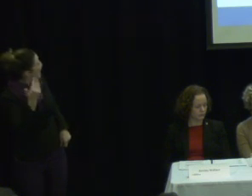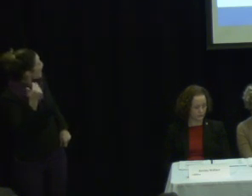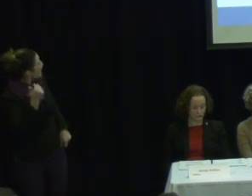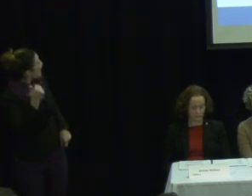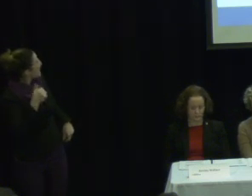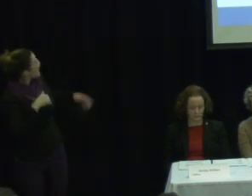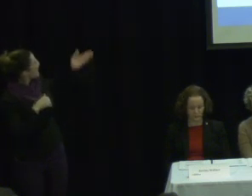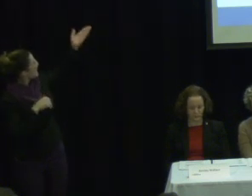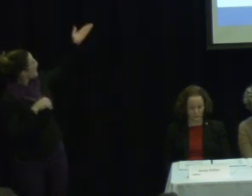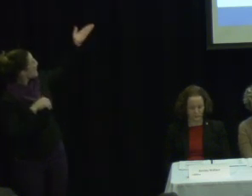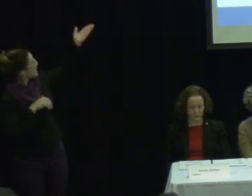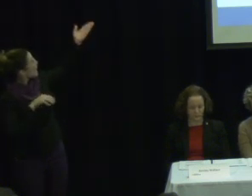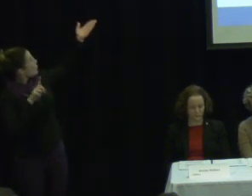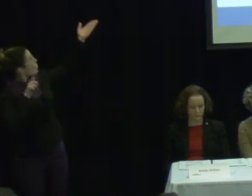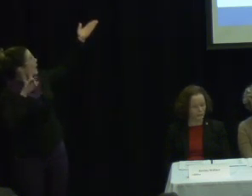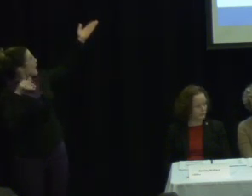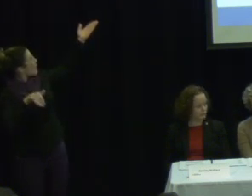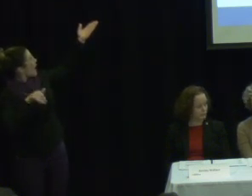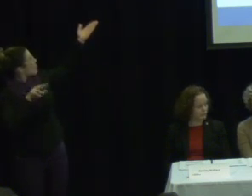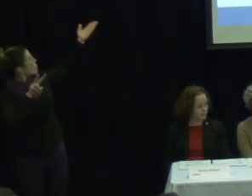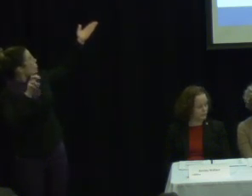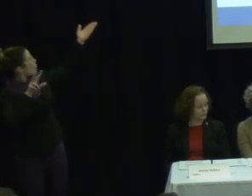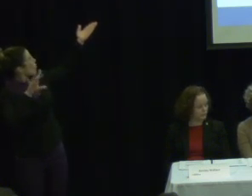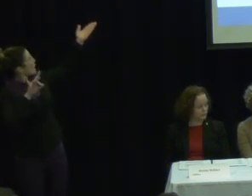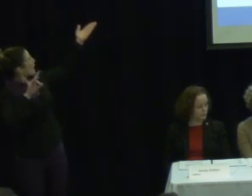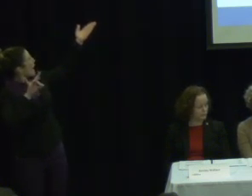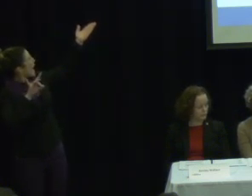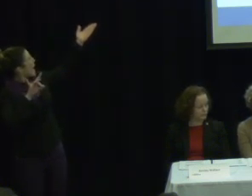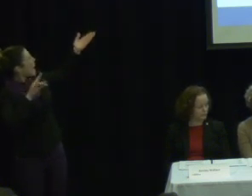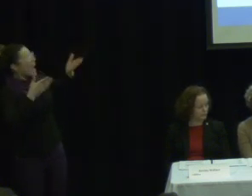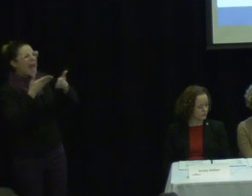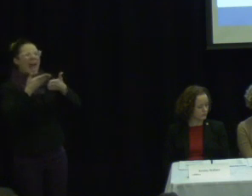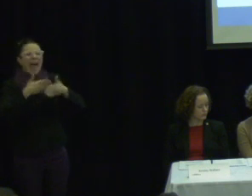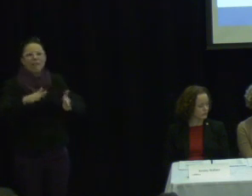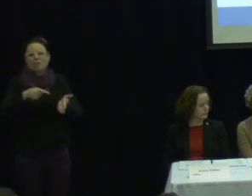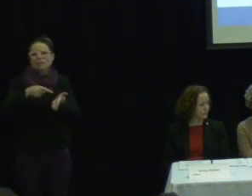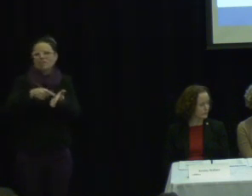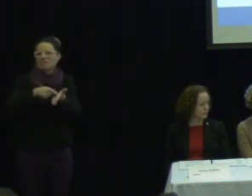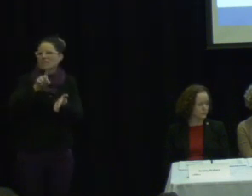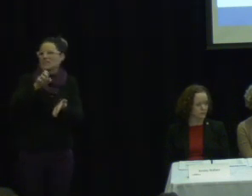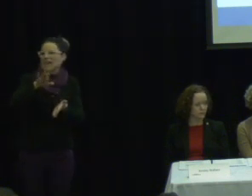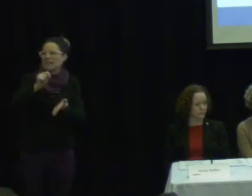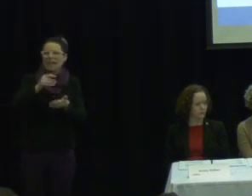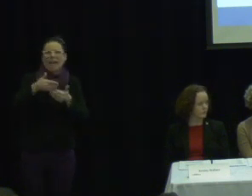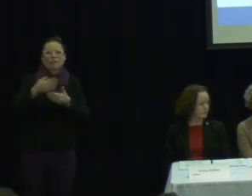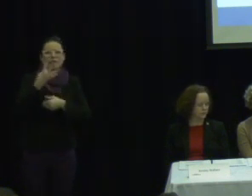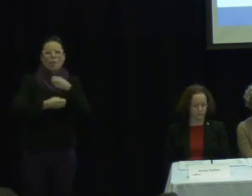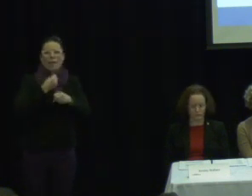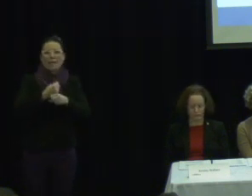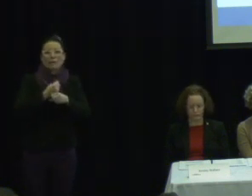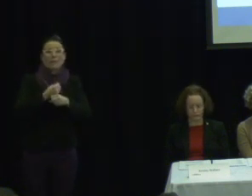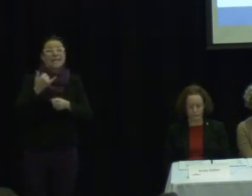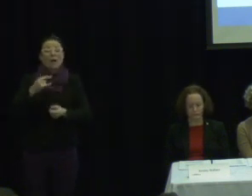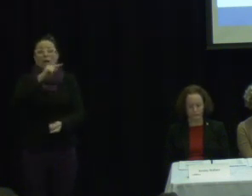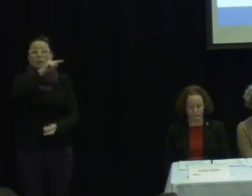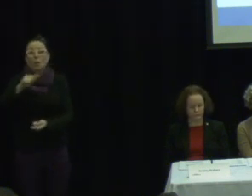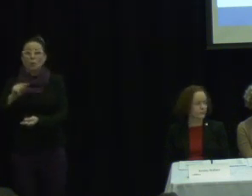was the average for 4 years here. The average debt was just under $30,000. Today it is